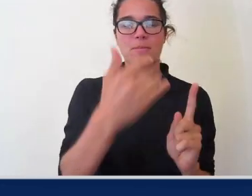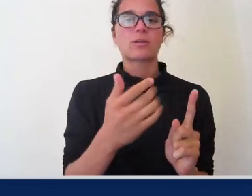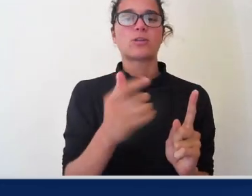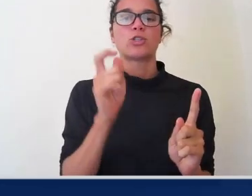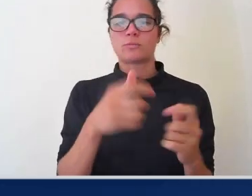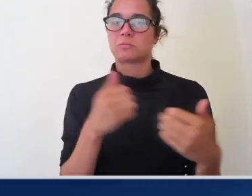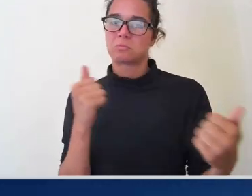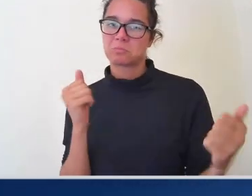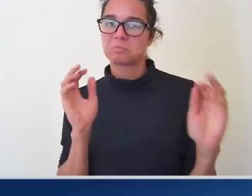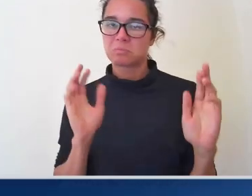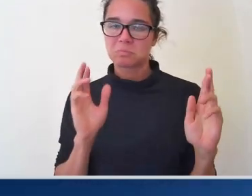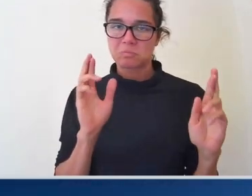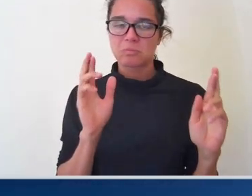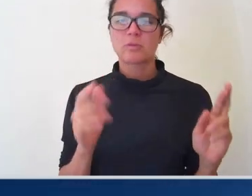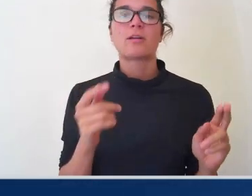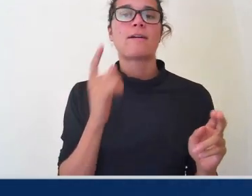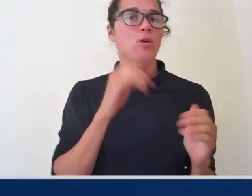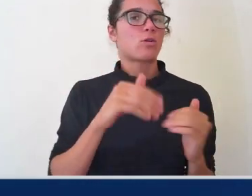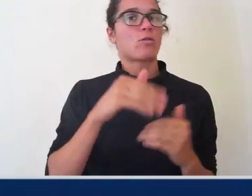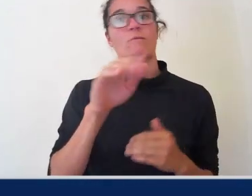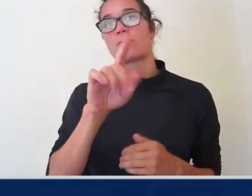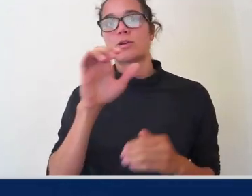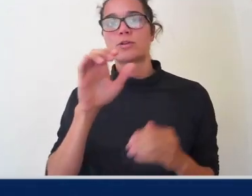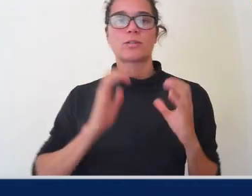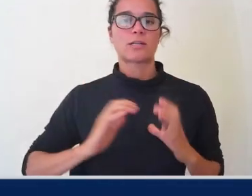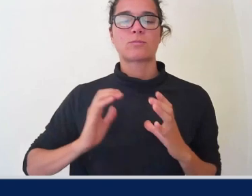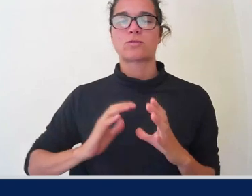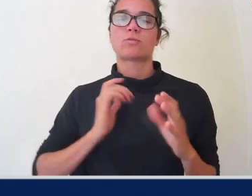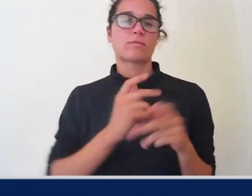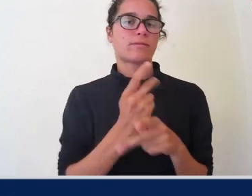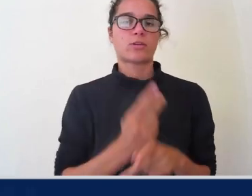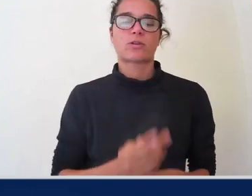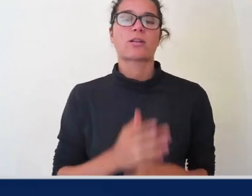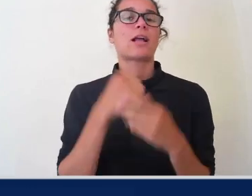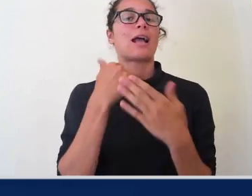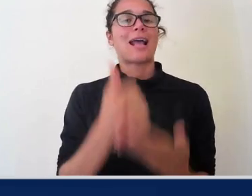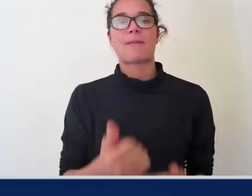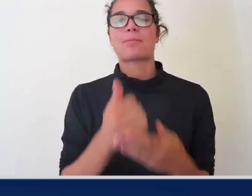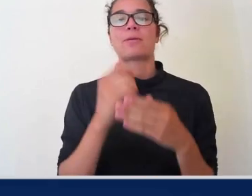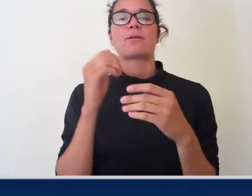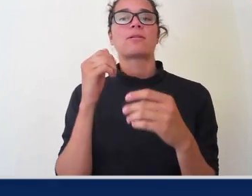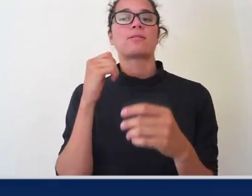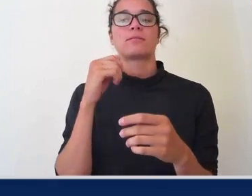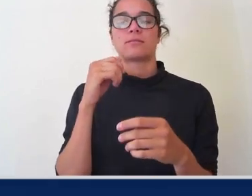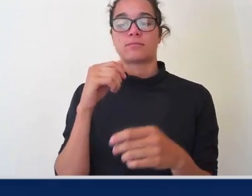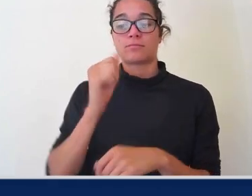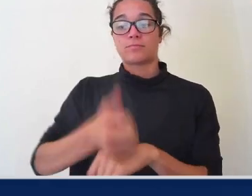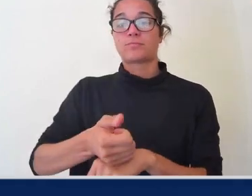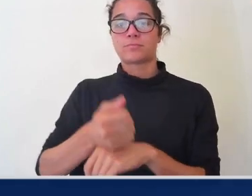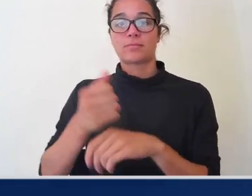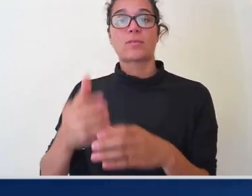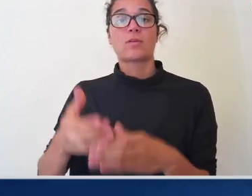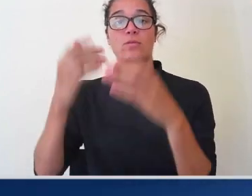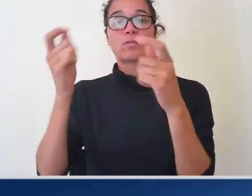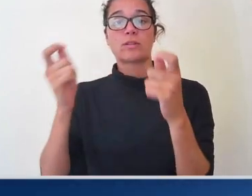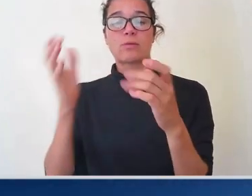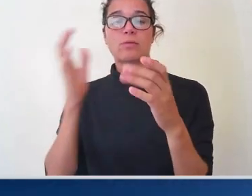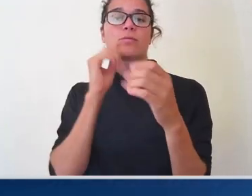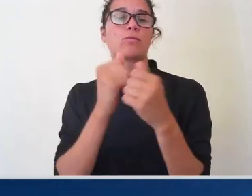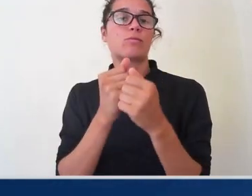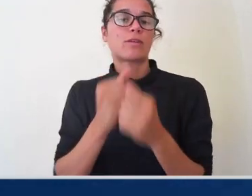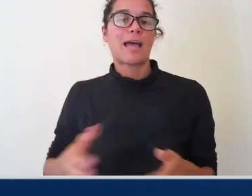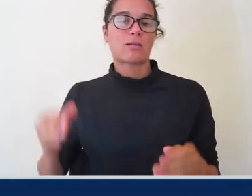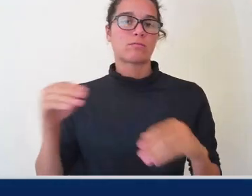this for over 100 plus customers, where I've helped them deploy Control Tower into the existing environment, right? We also have a very prescriptive